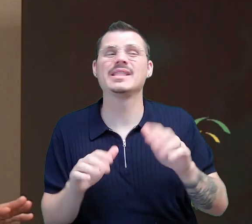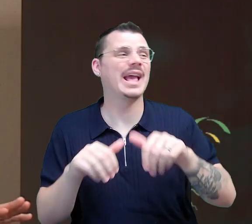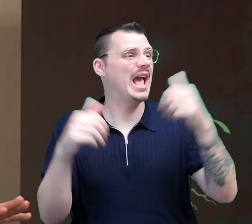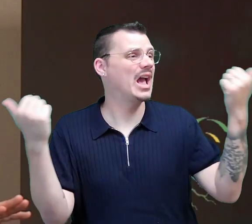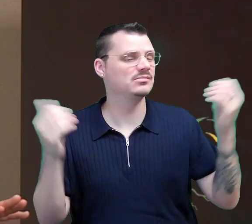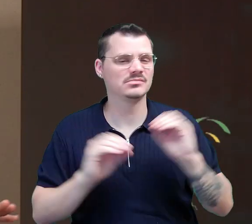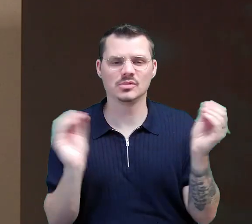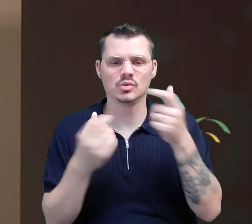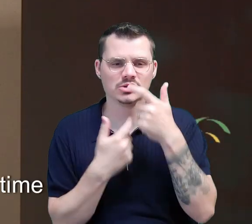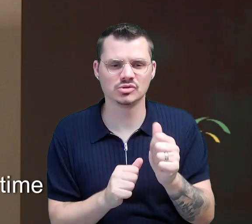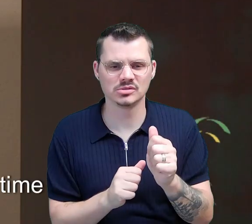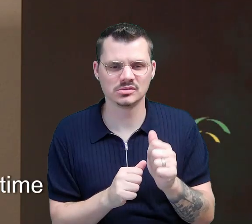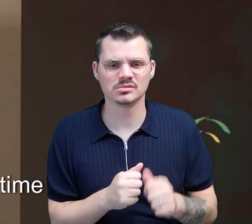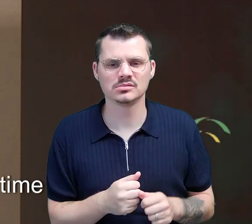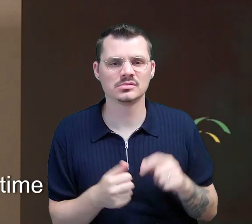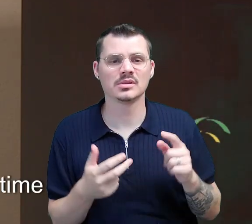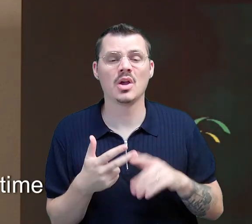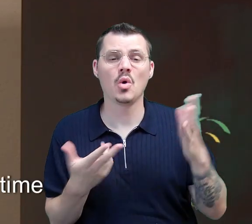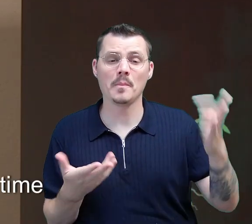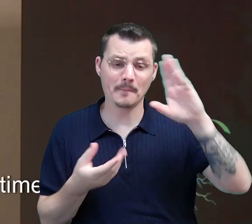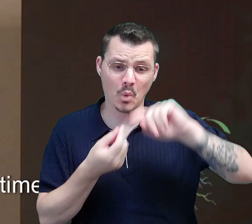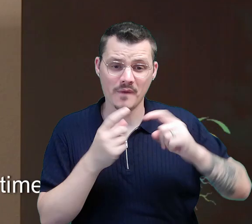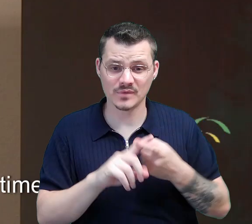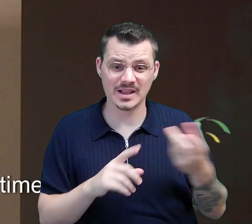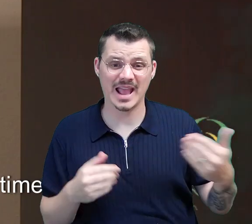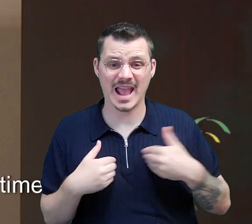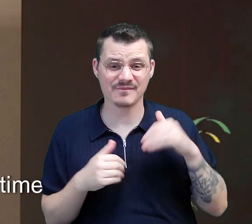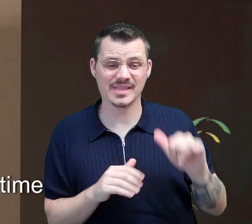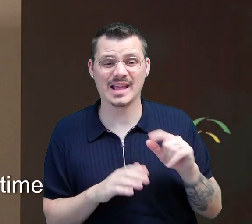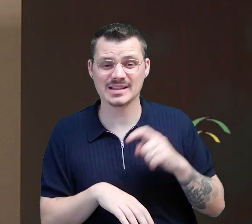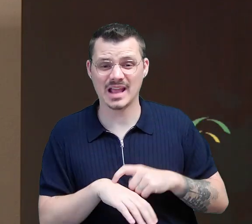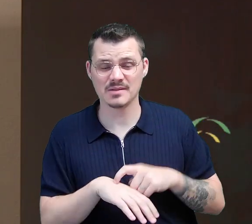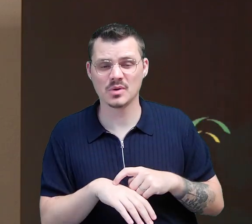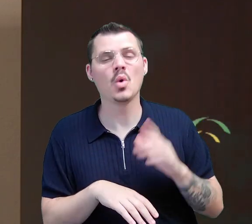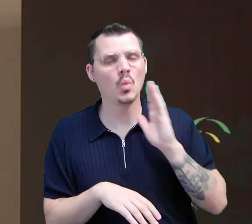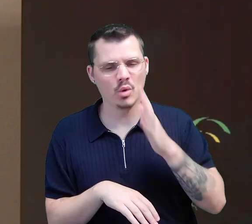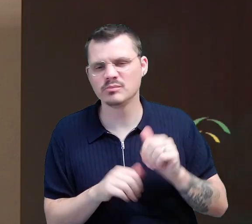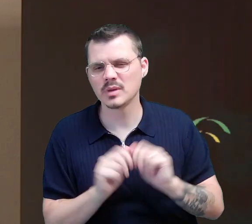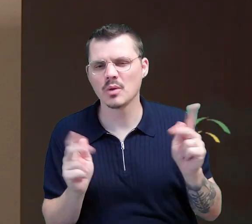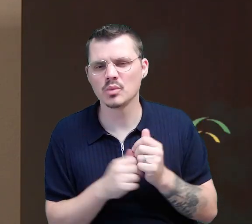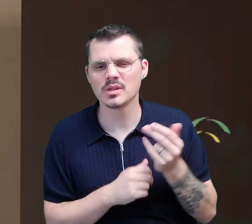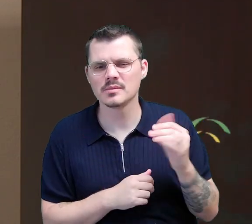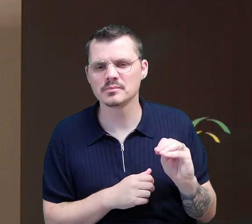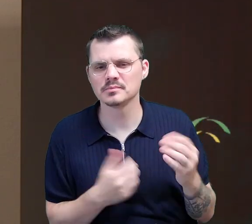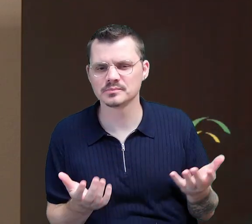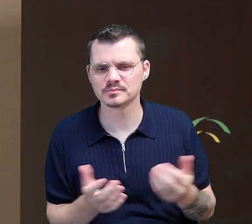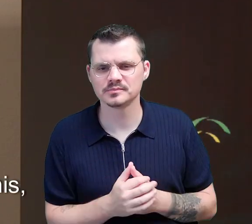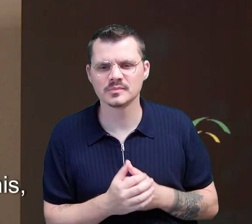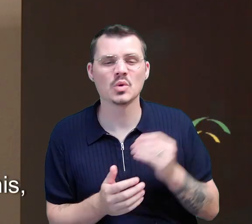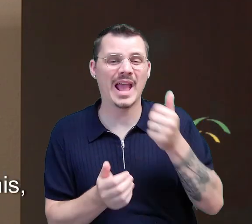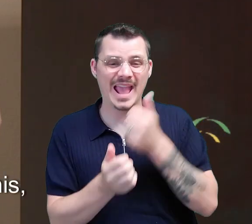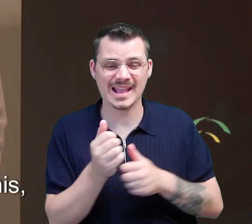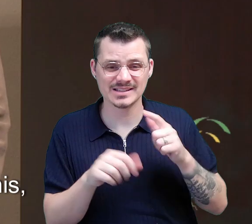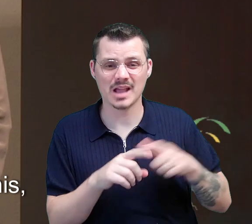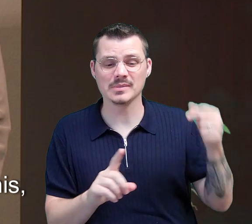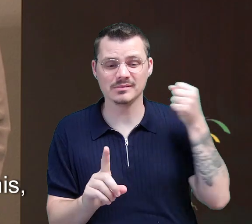else. Number three, whatever boyfriend he has at the time ends up breaking up with him. So